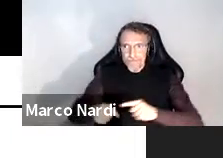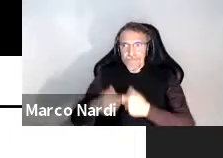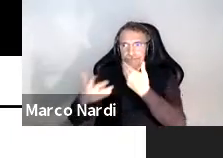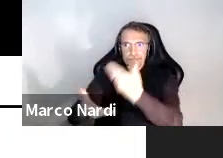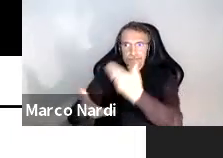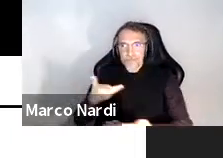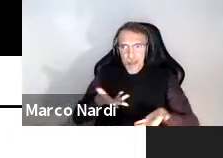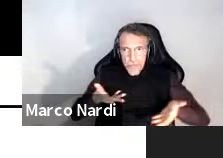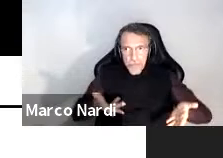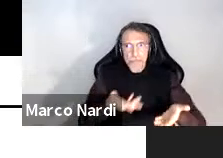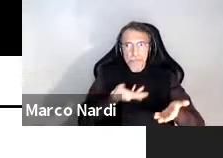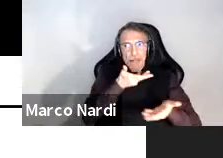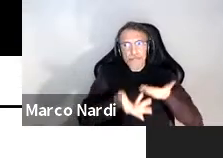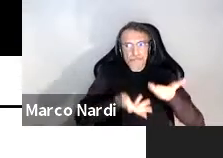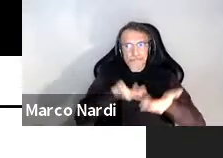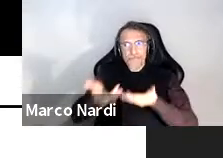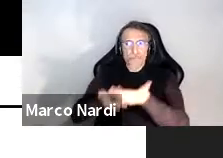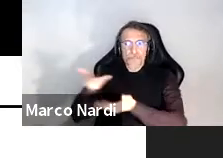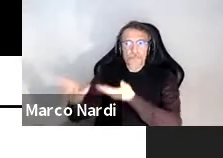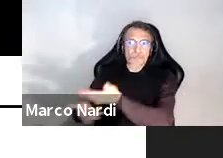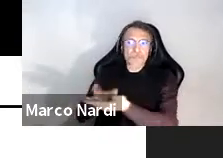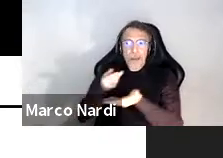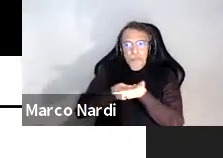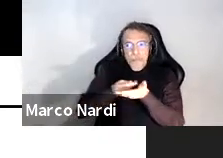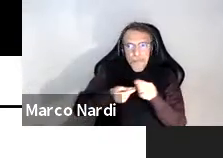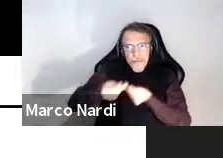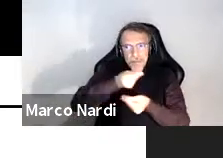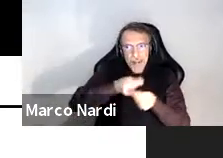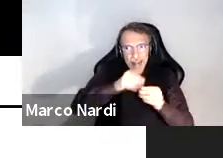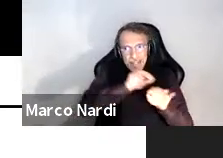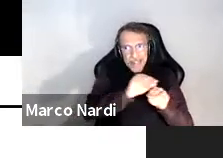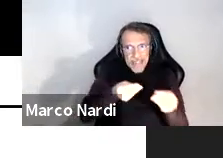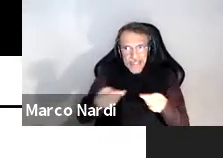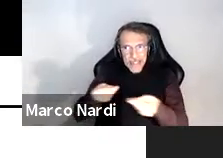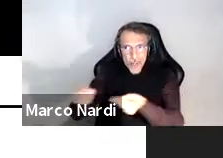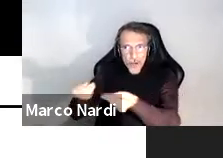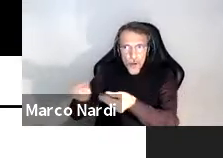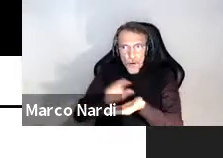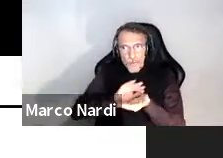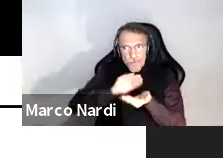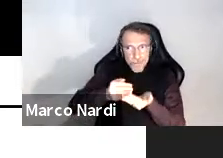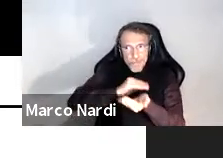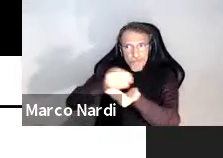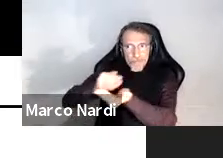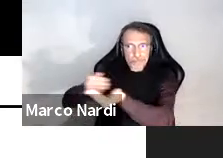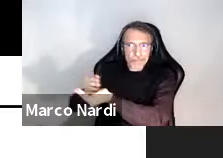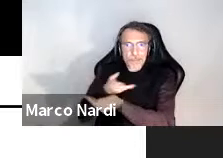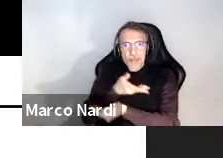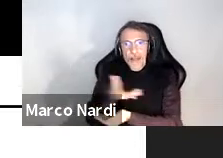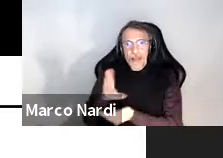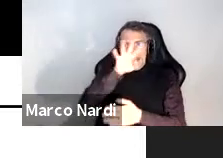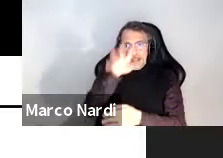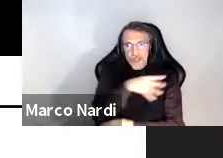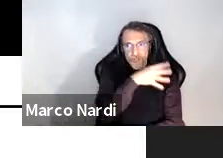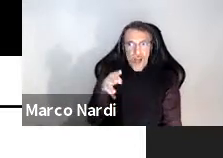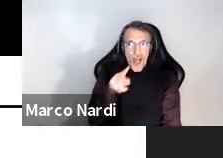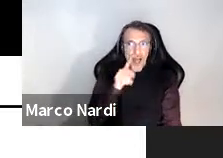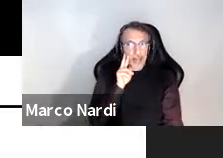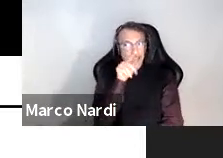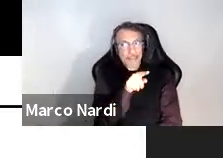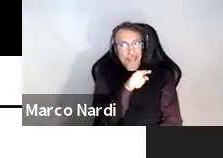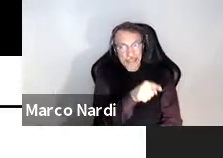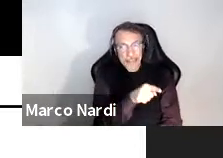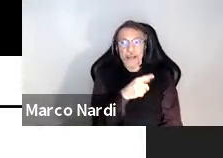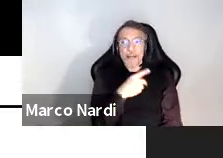to provide some liquidity. And if you look at the chart that I'm projecting, There